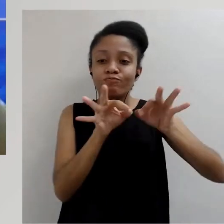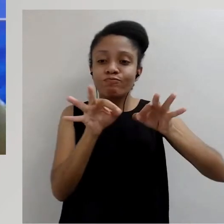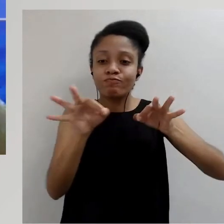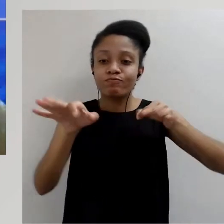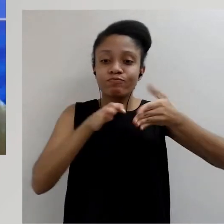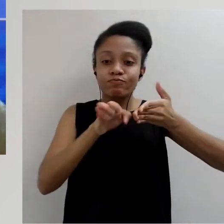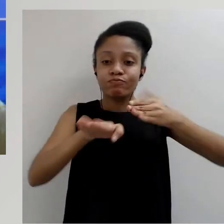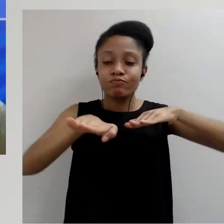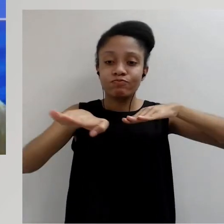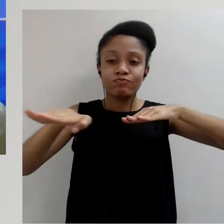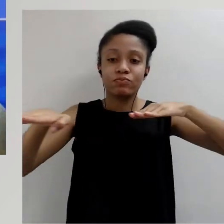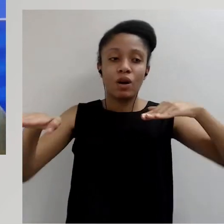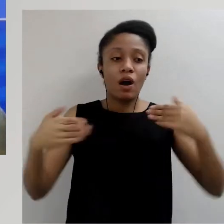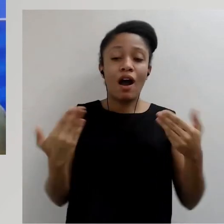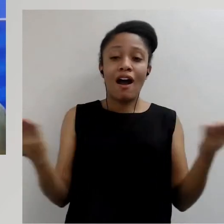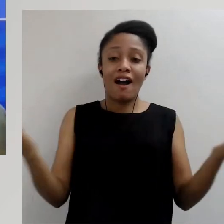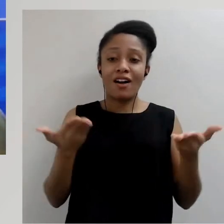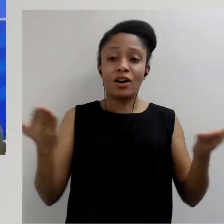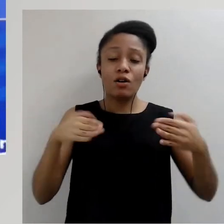is